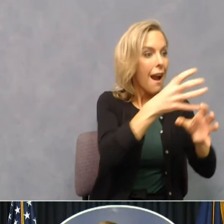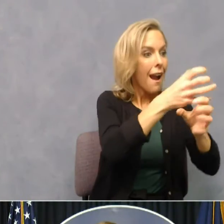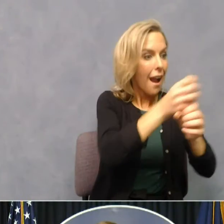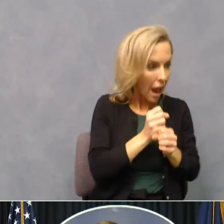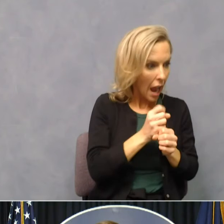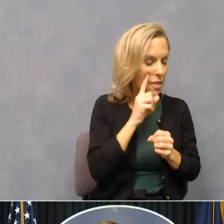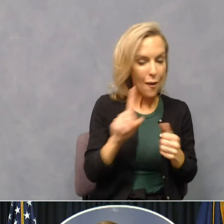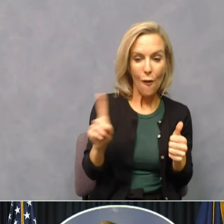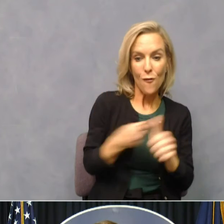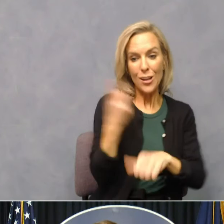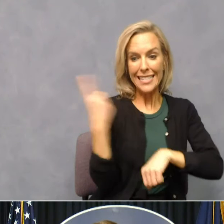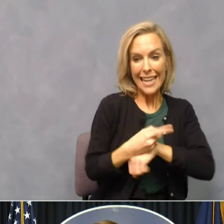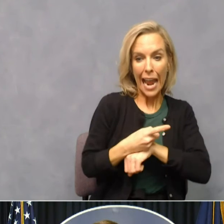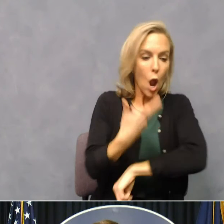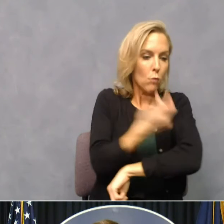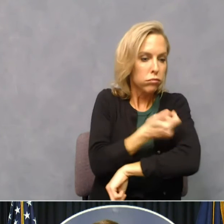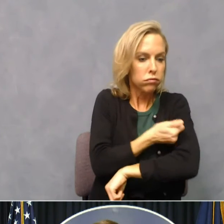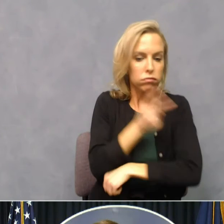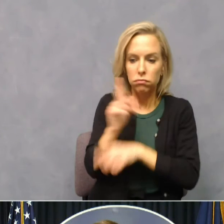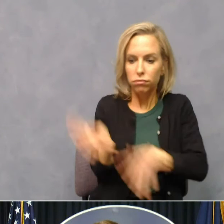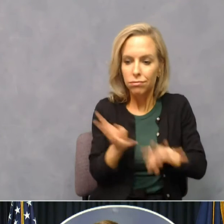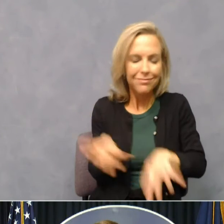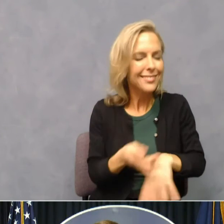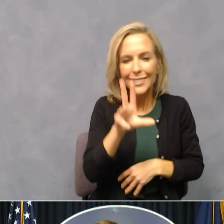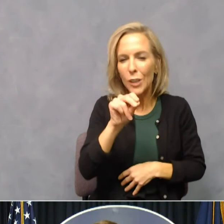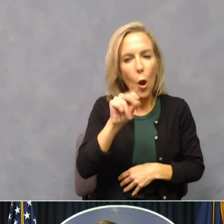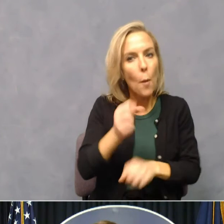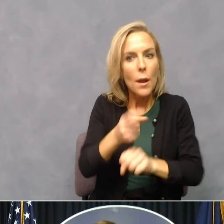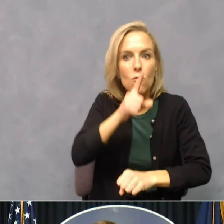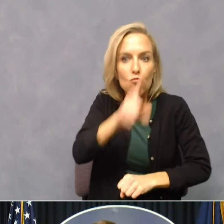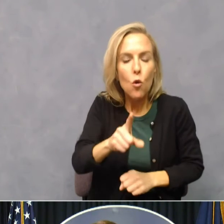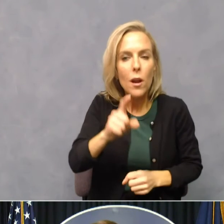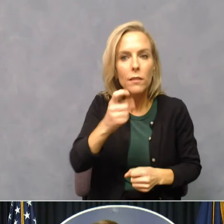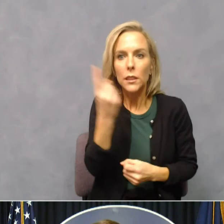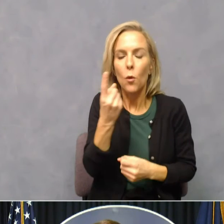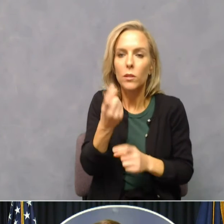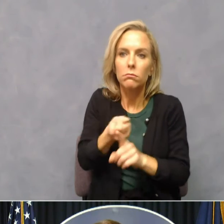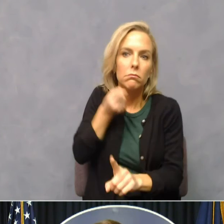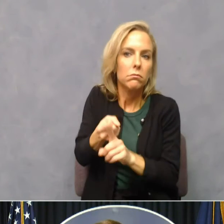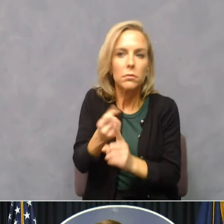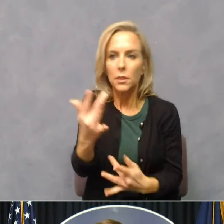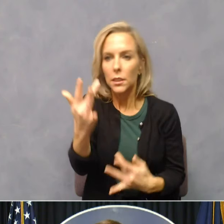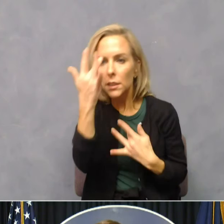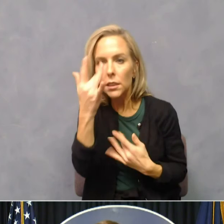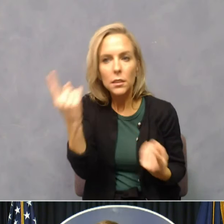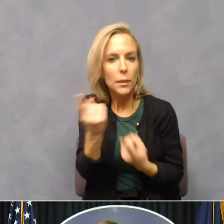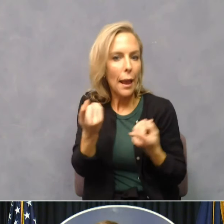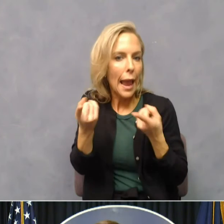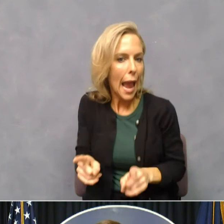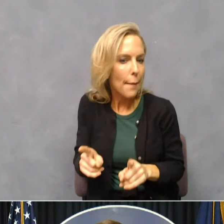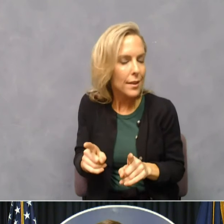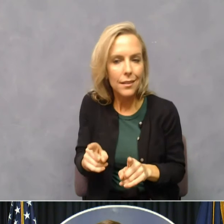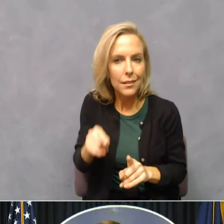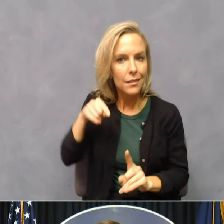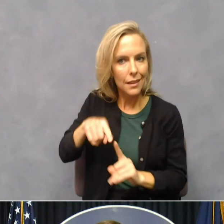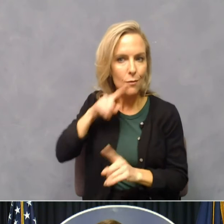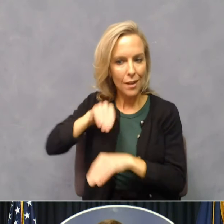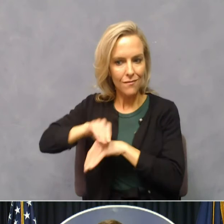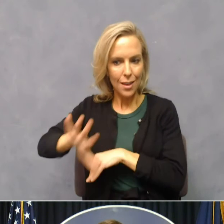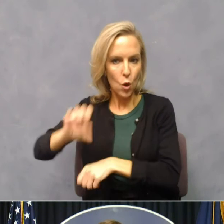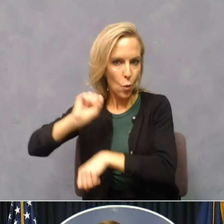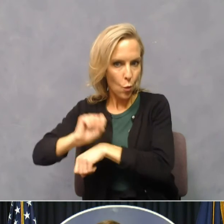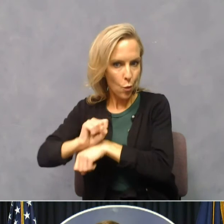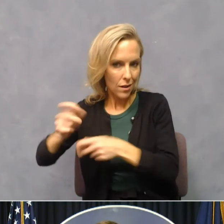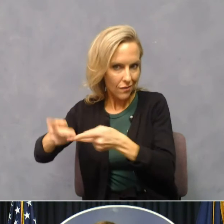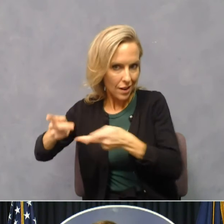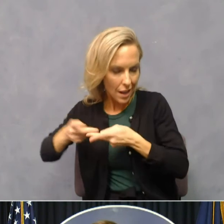day. What if people have complications to it? They can't decimate their workforce. And so what they're having to do is